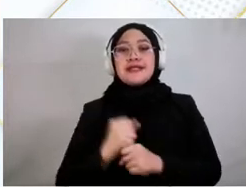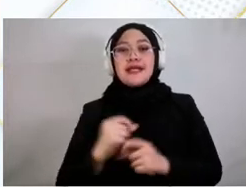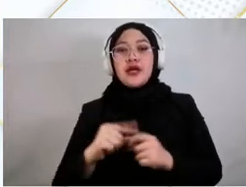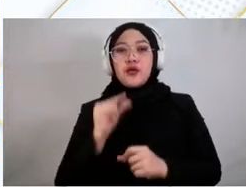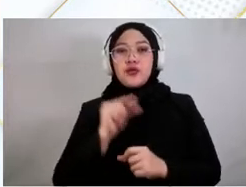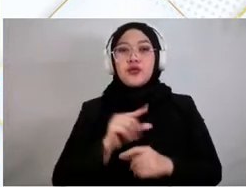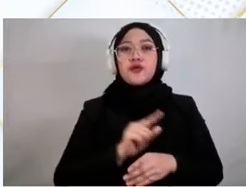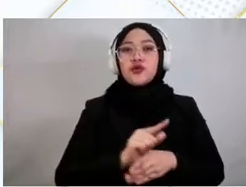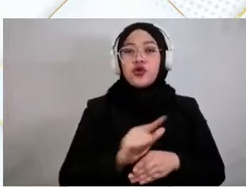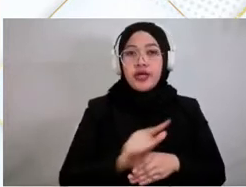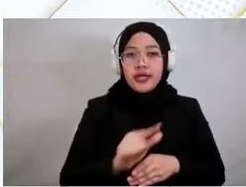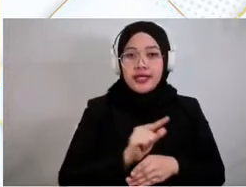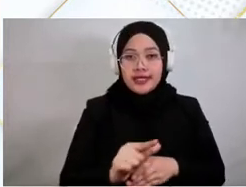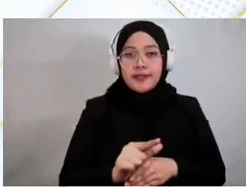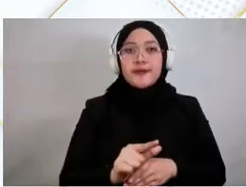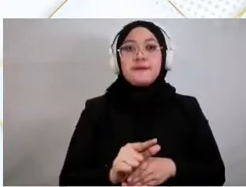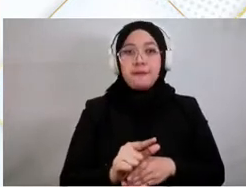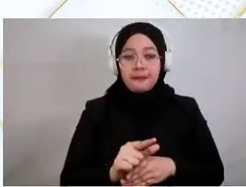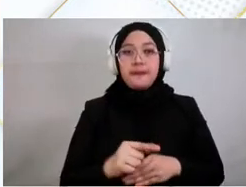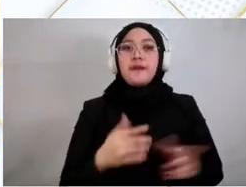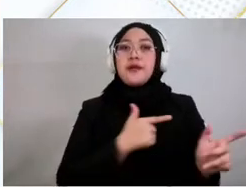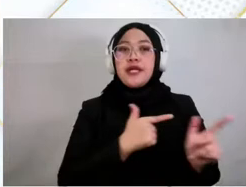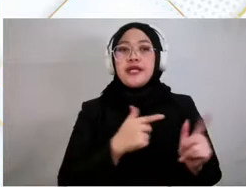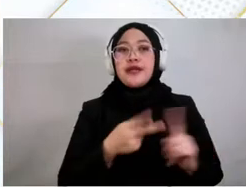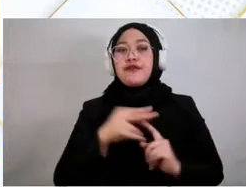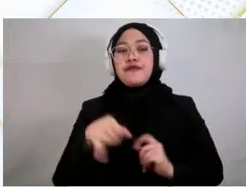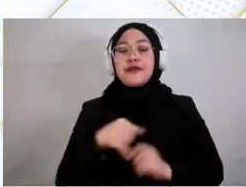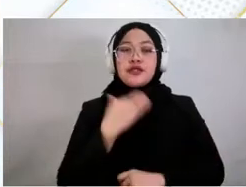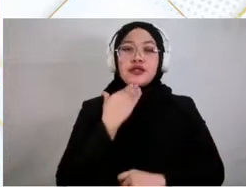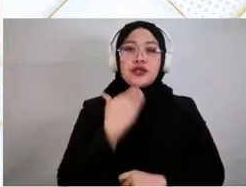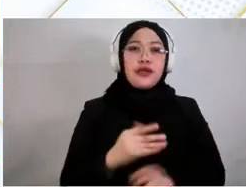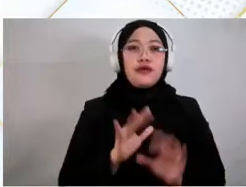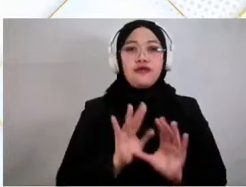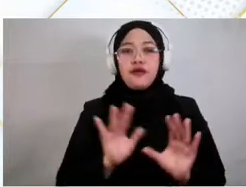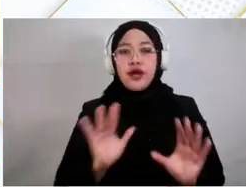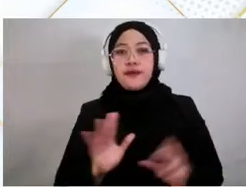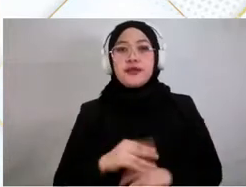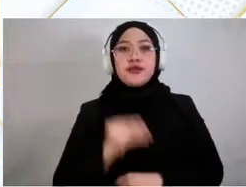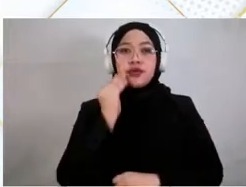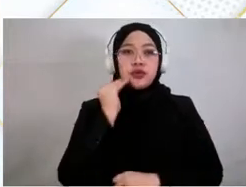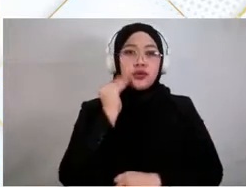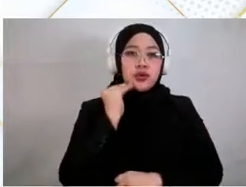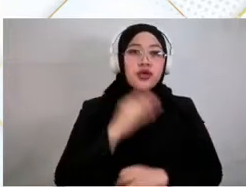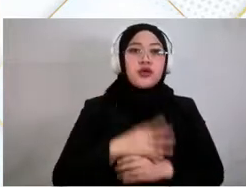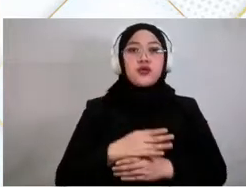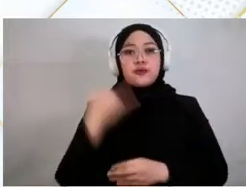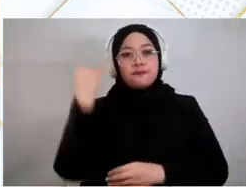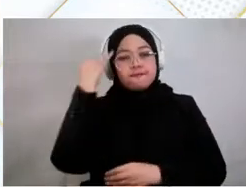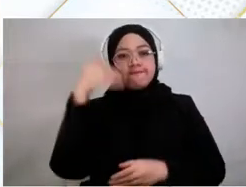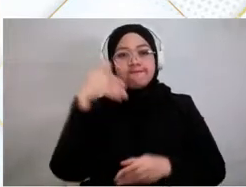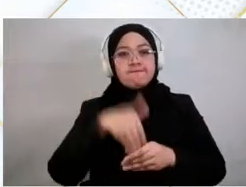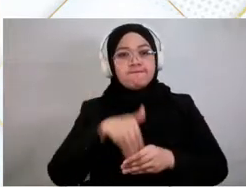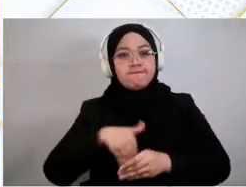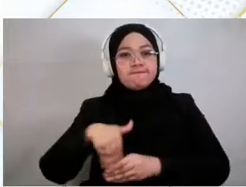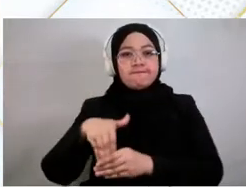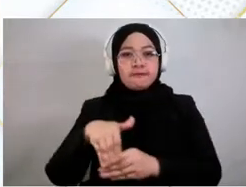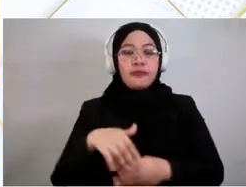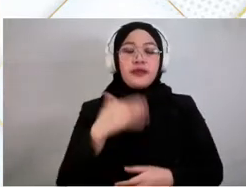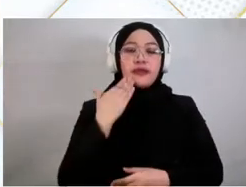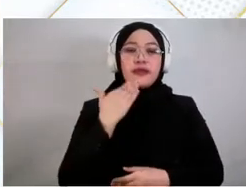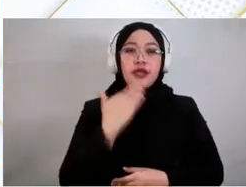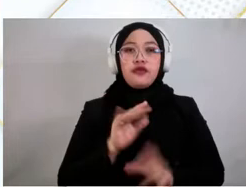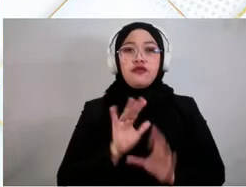Directorate of Peace Support Operations Fiji Military Forces. Thank you very much for sharing and giving your insights on this matter.